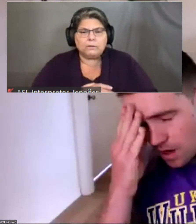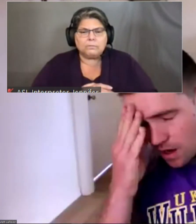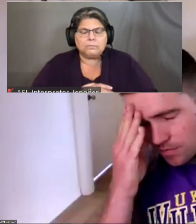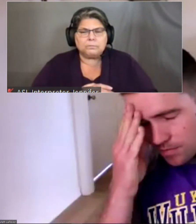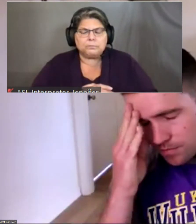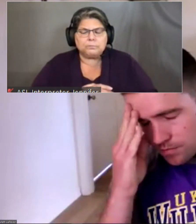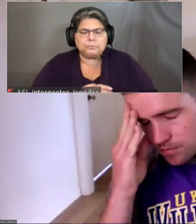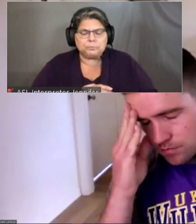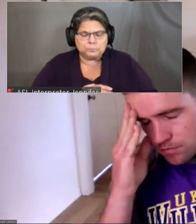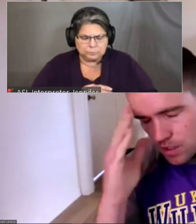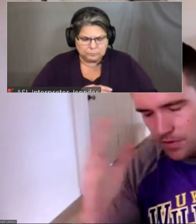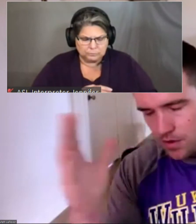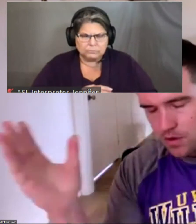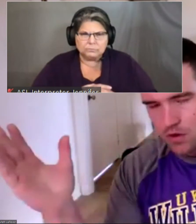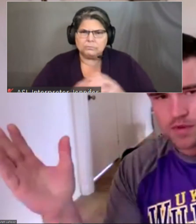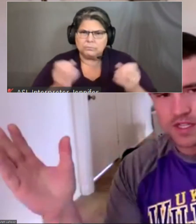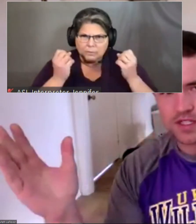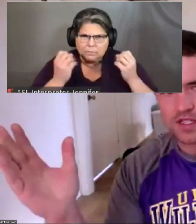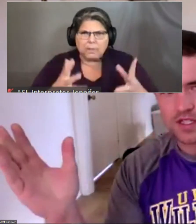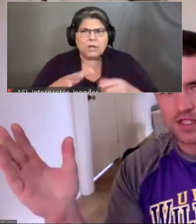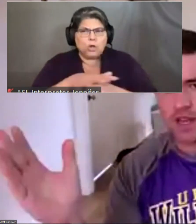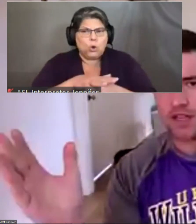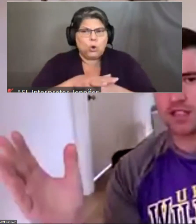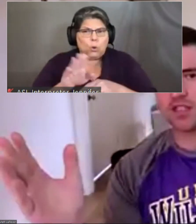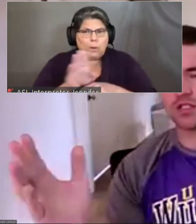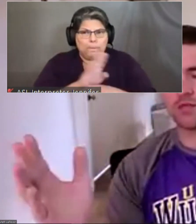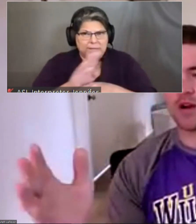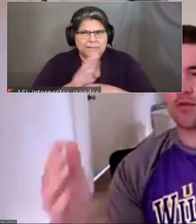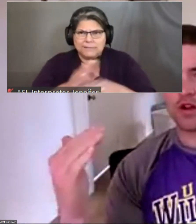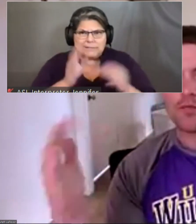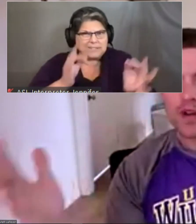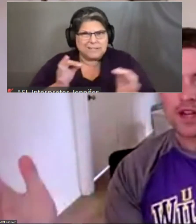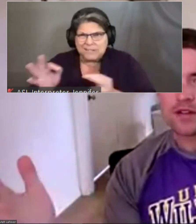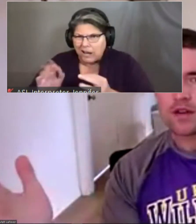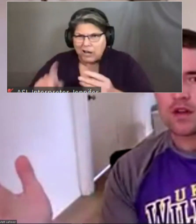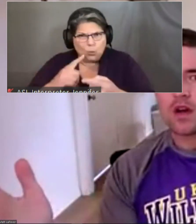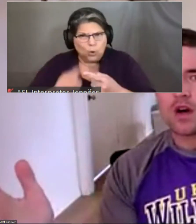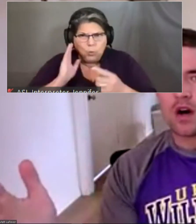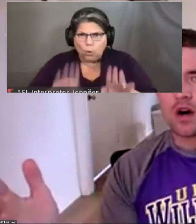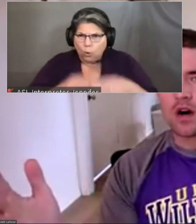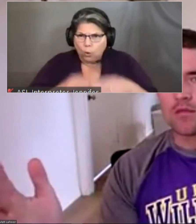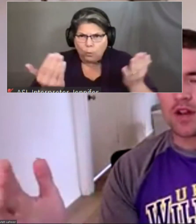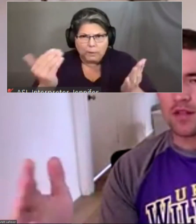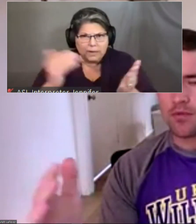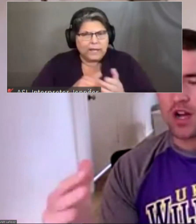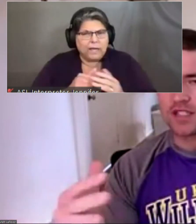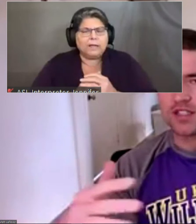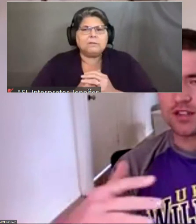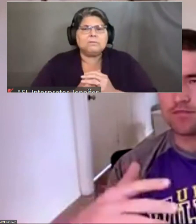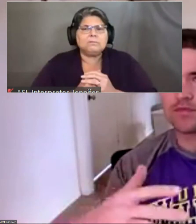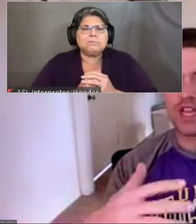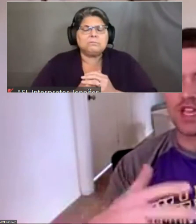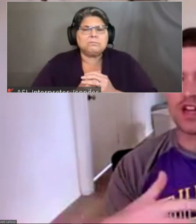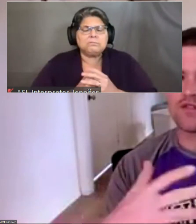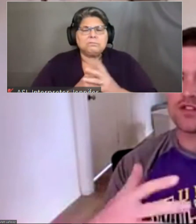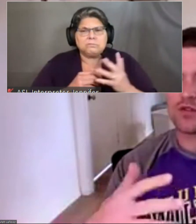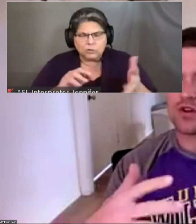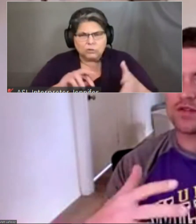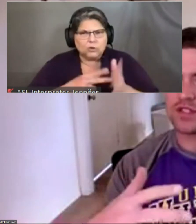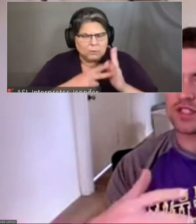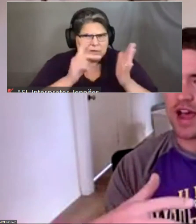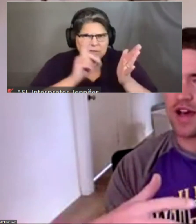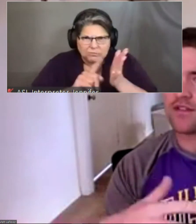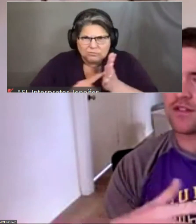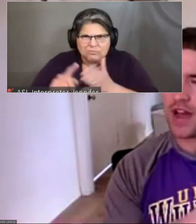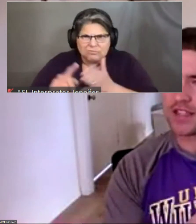There are multiple local businesses making decisions about reopening, and in the process, they're taking inventory